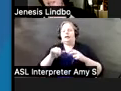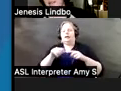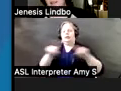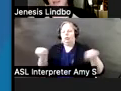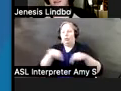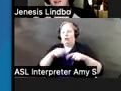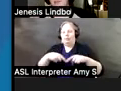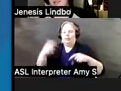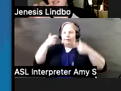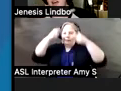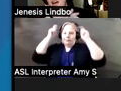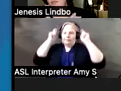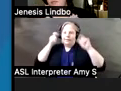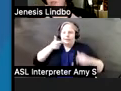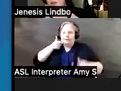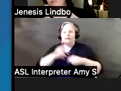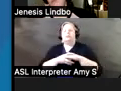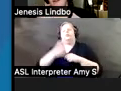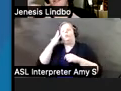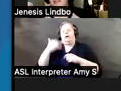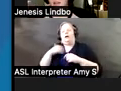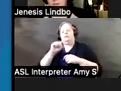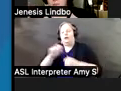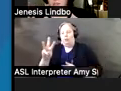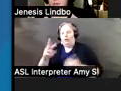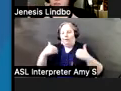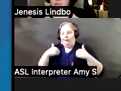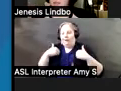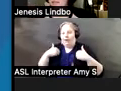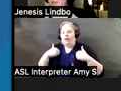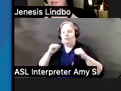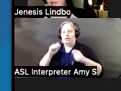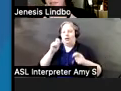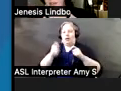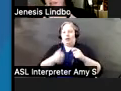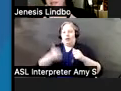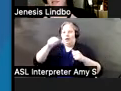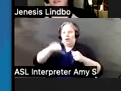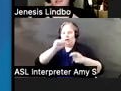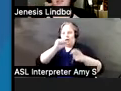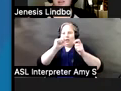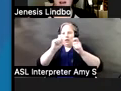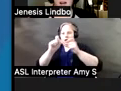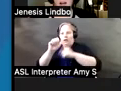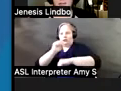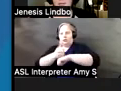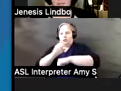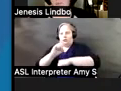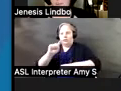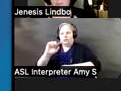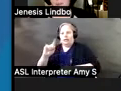headset, because I have the software that allows me to adjust specific settings.